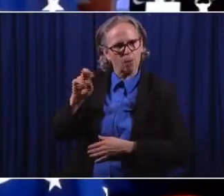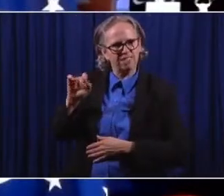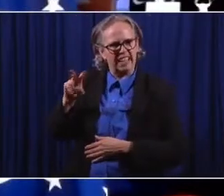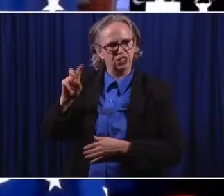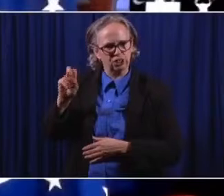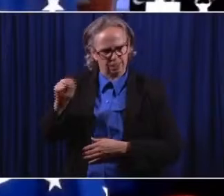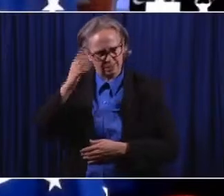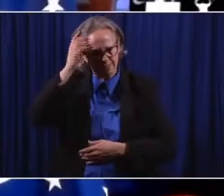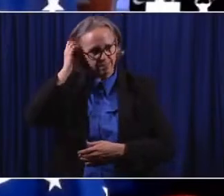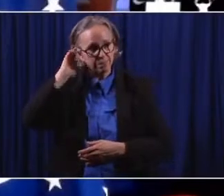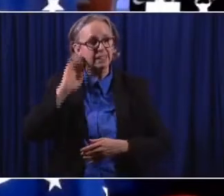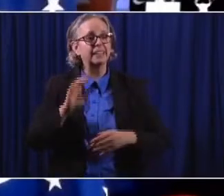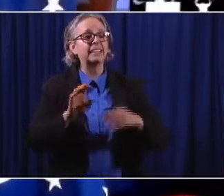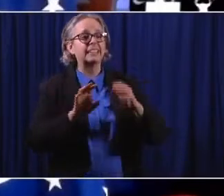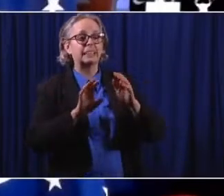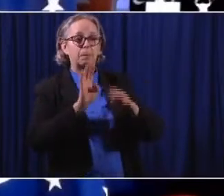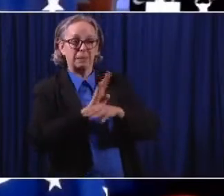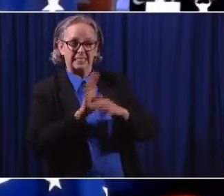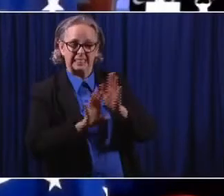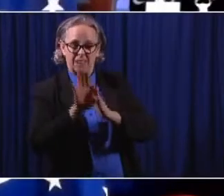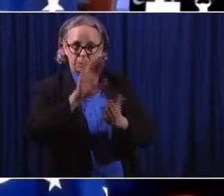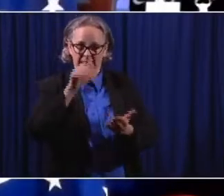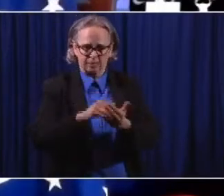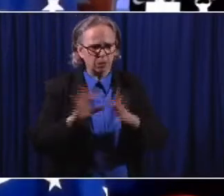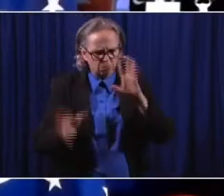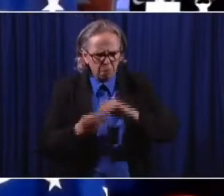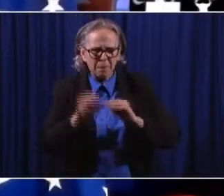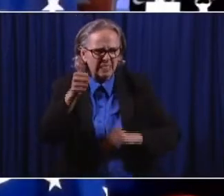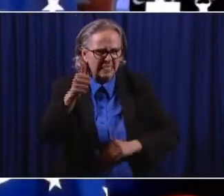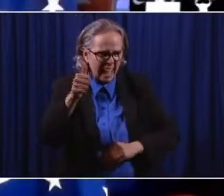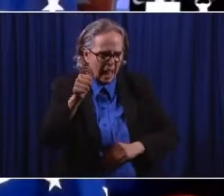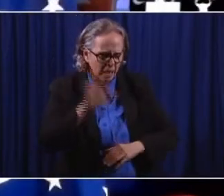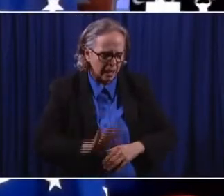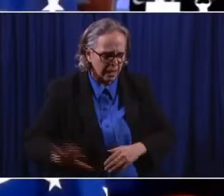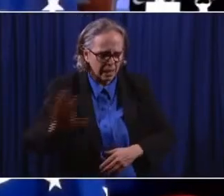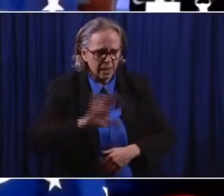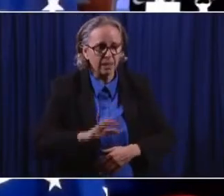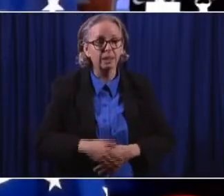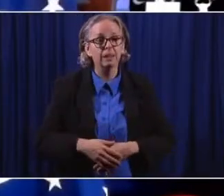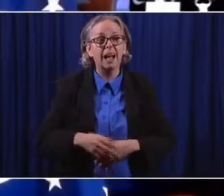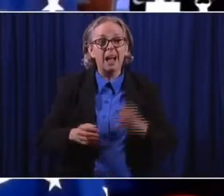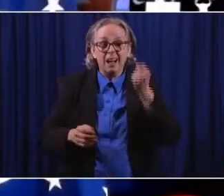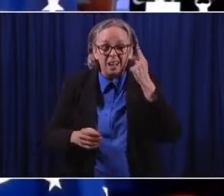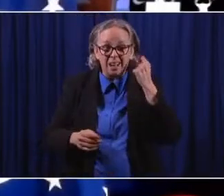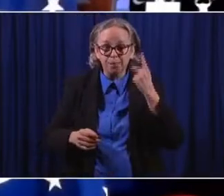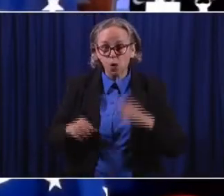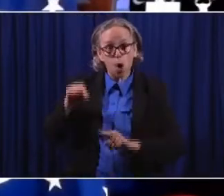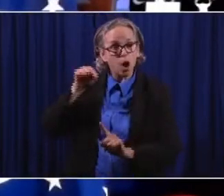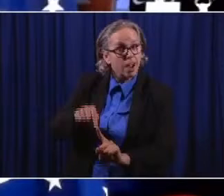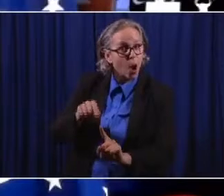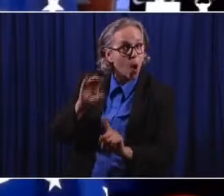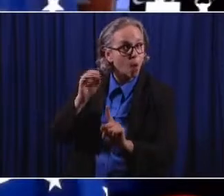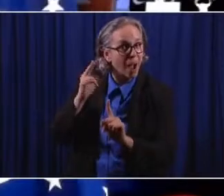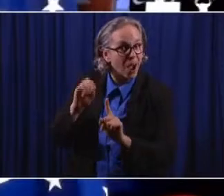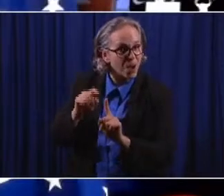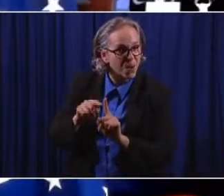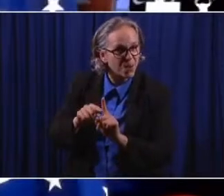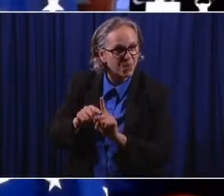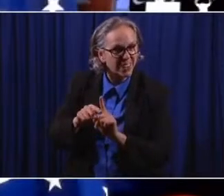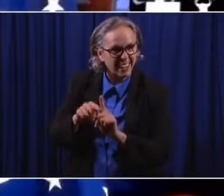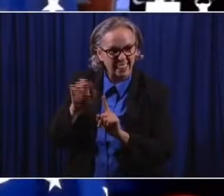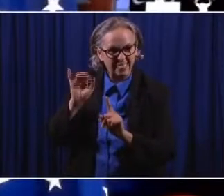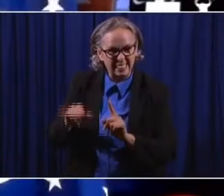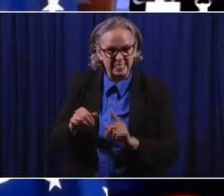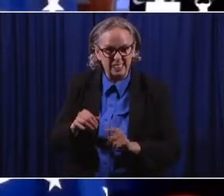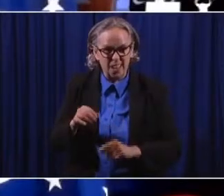nation to earn this distinction. And for the sake of Ohio, this is the 4th year in a row